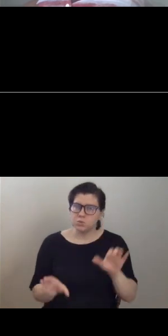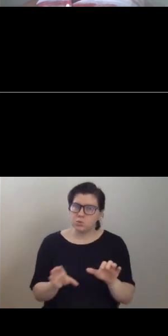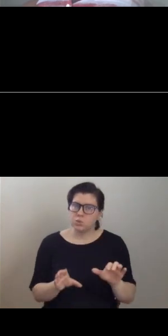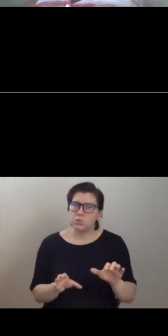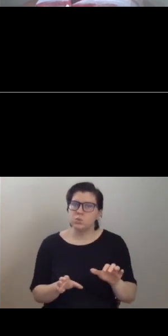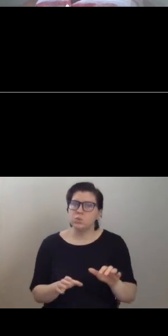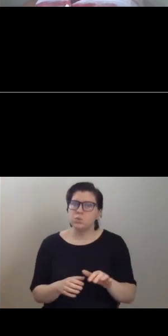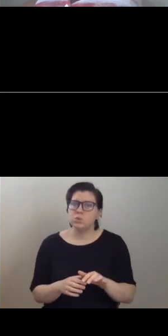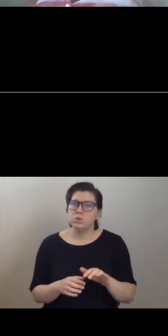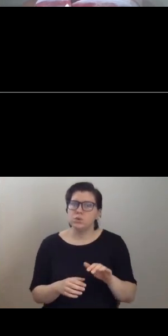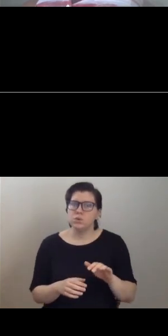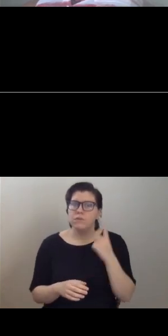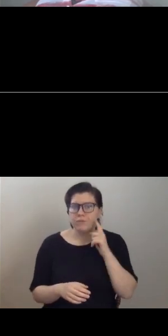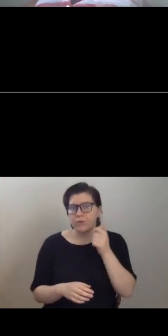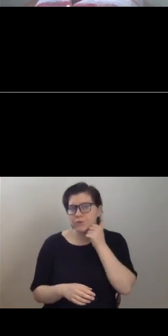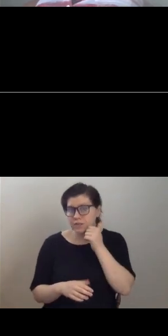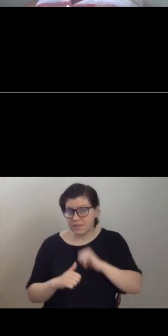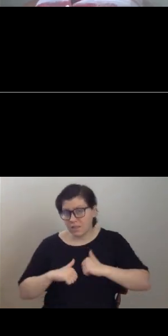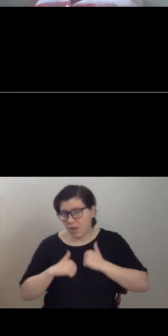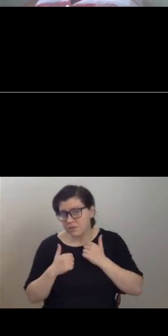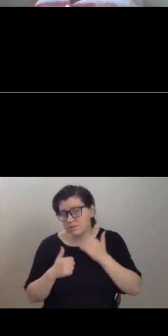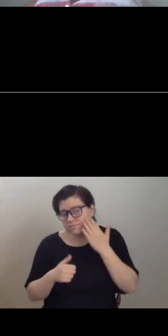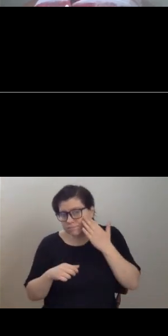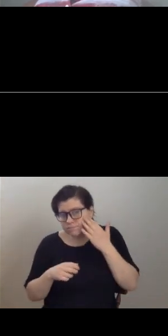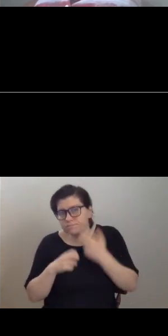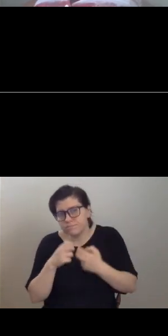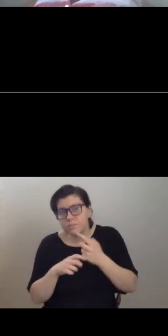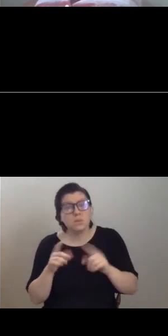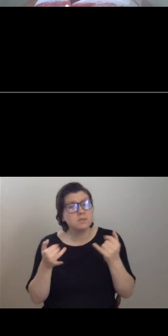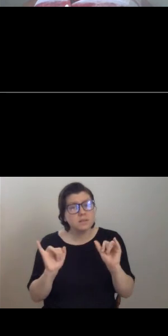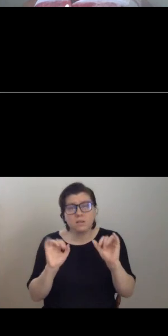their daily lives, but we can still have